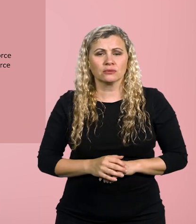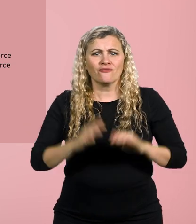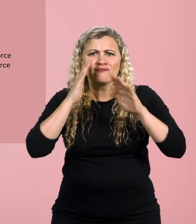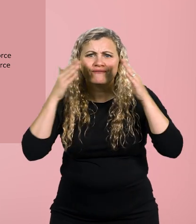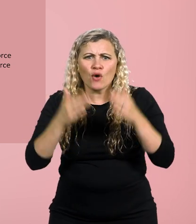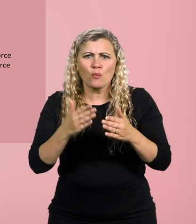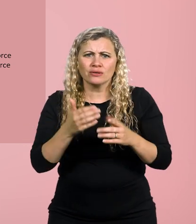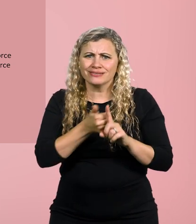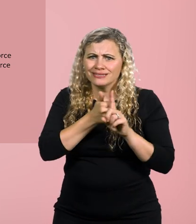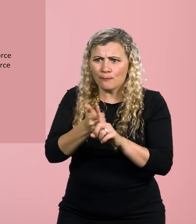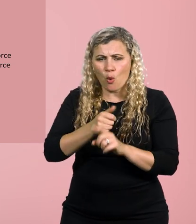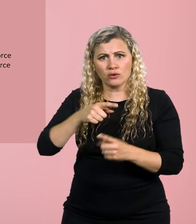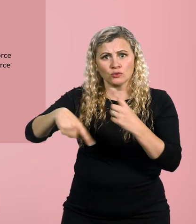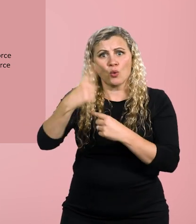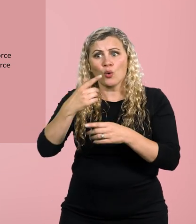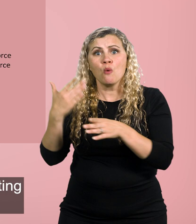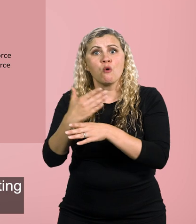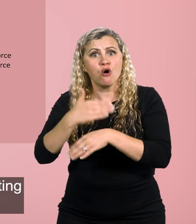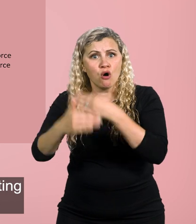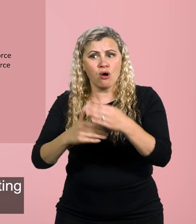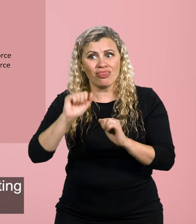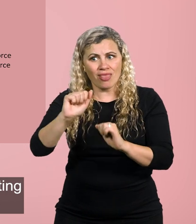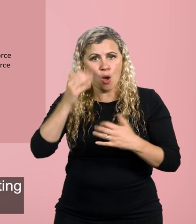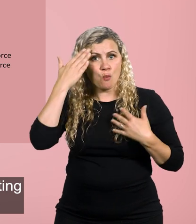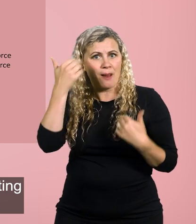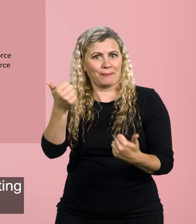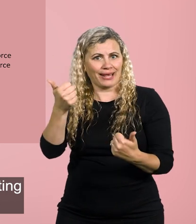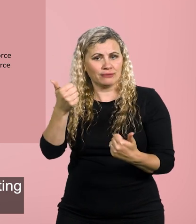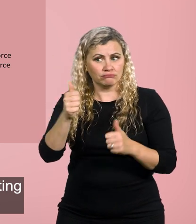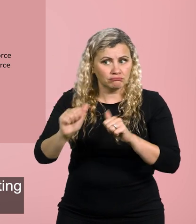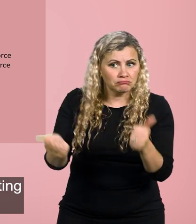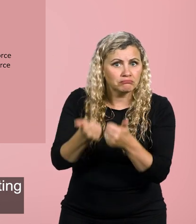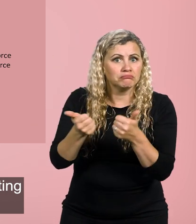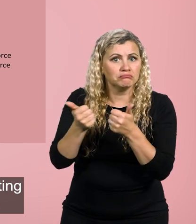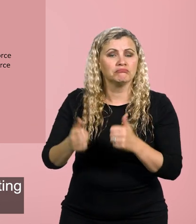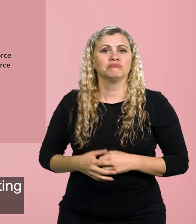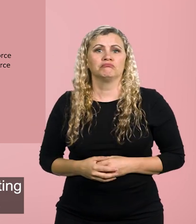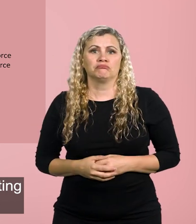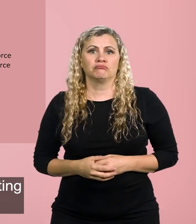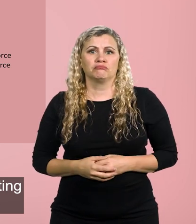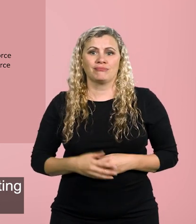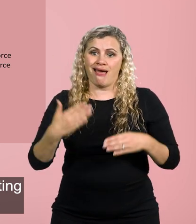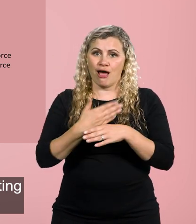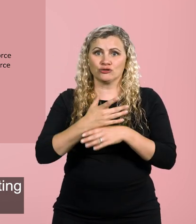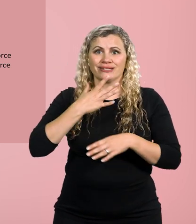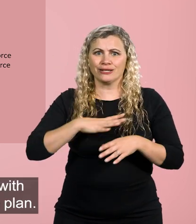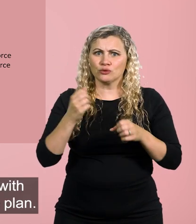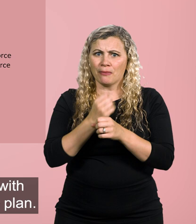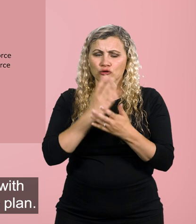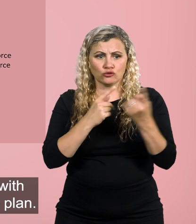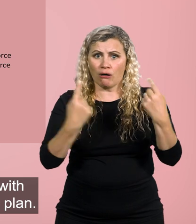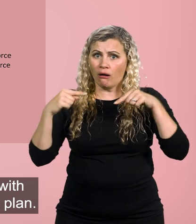and supported to do their role this will include a focus on supporting the well-being of our Workforce